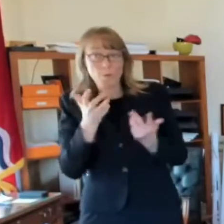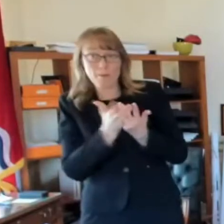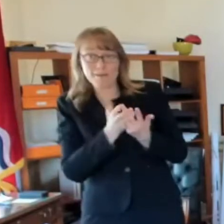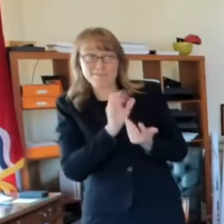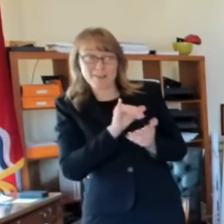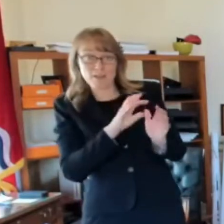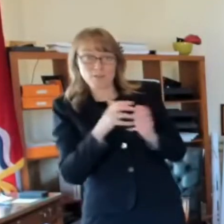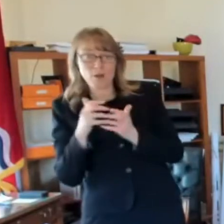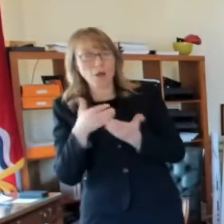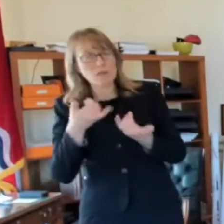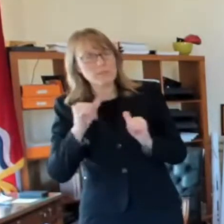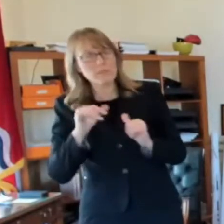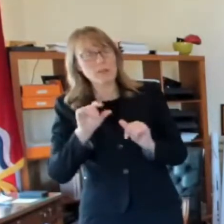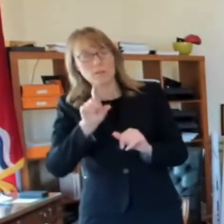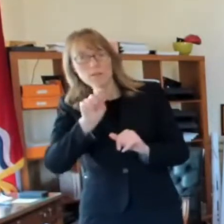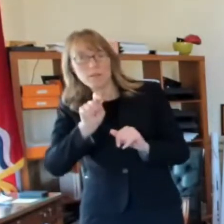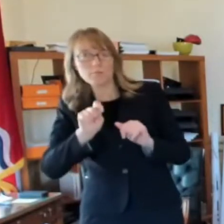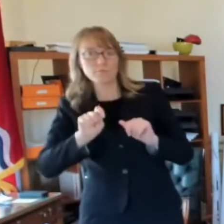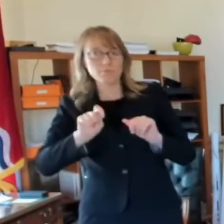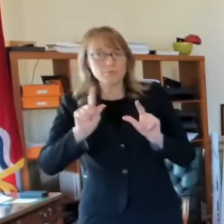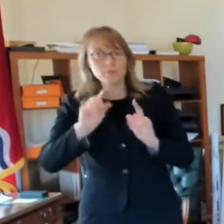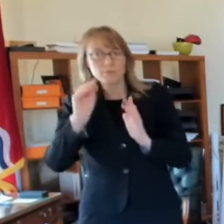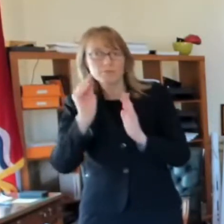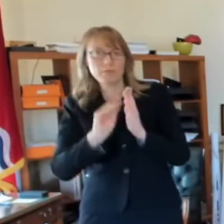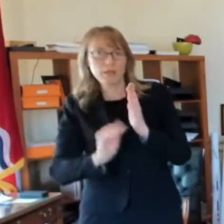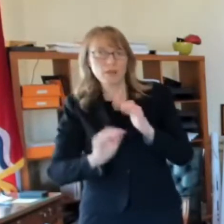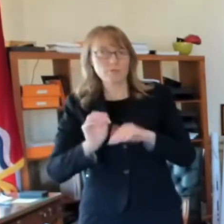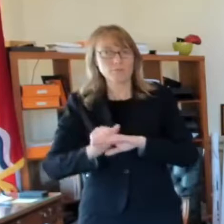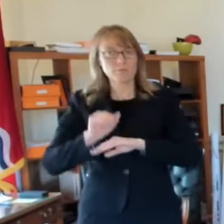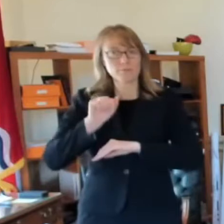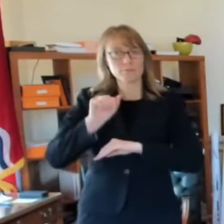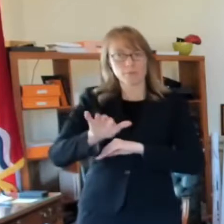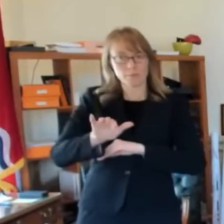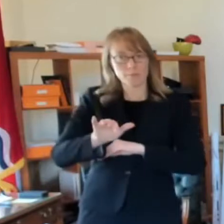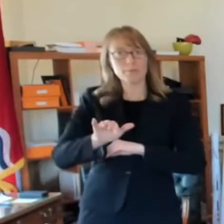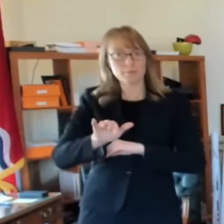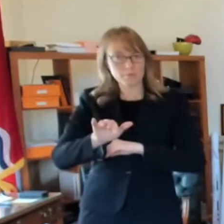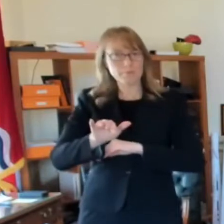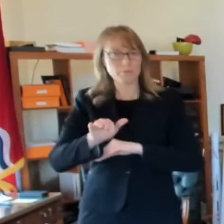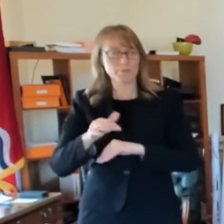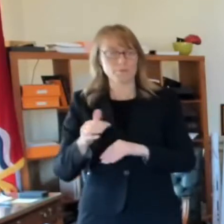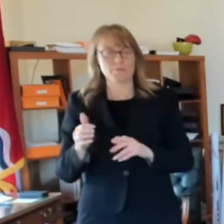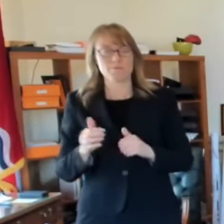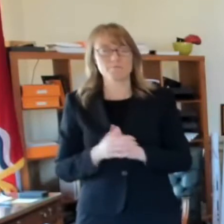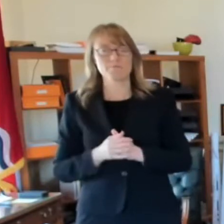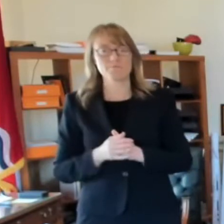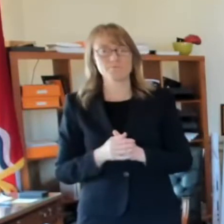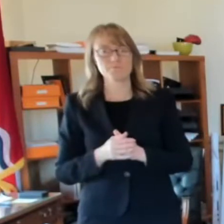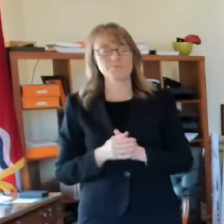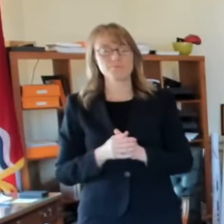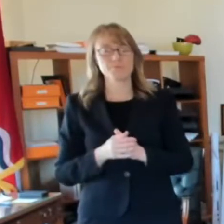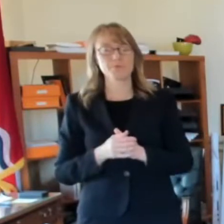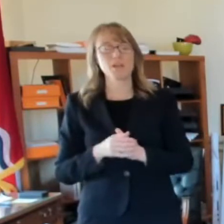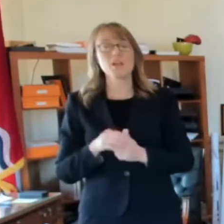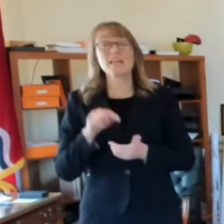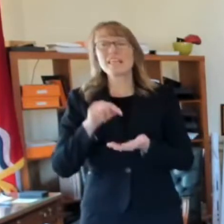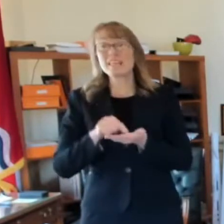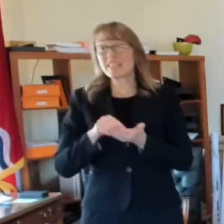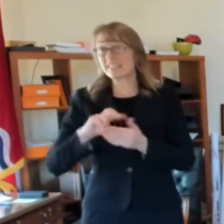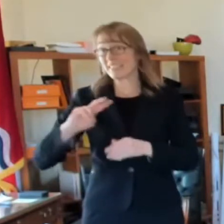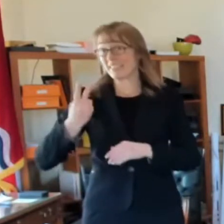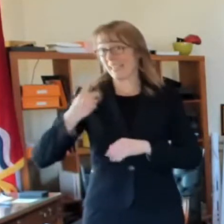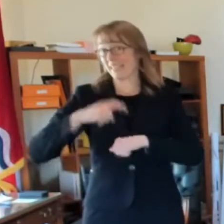rounds, please encourage them to apply for this second round. There's a little bit of a change to it, which is